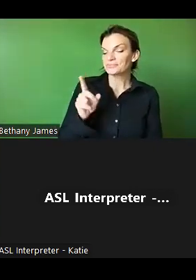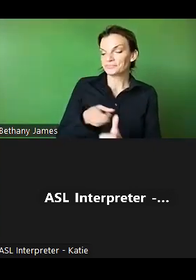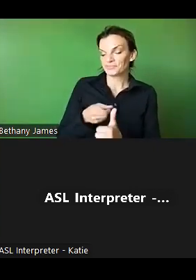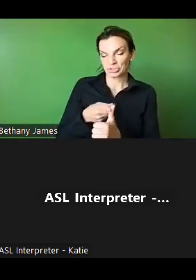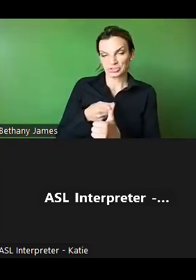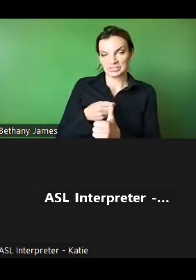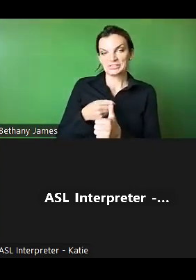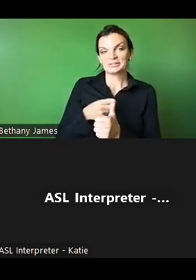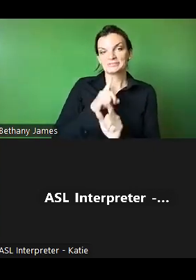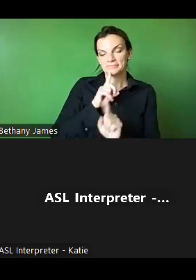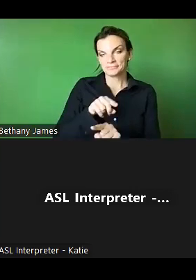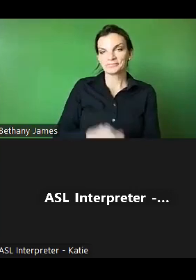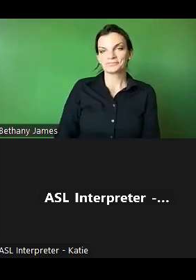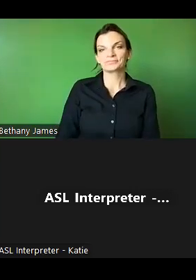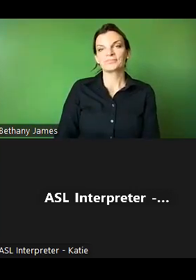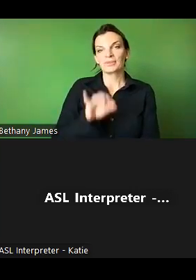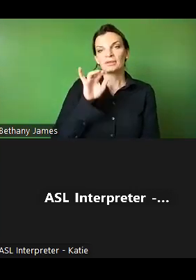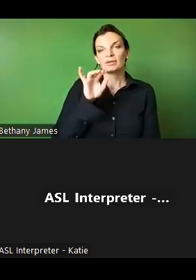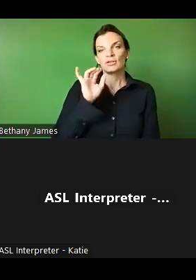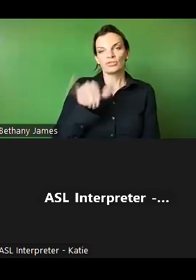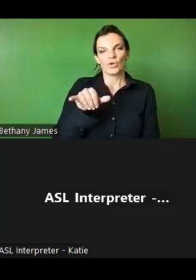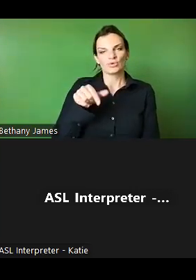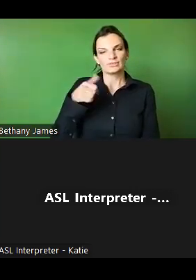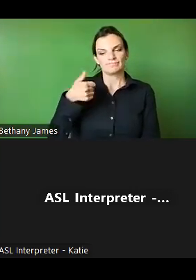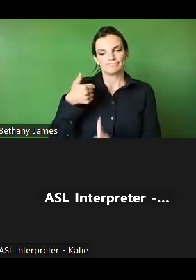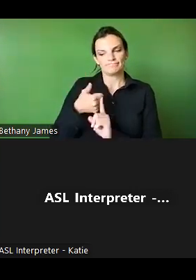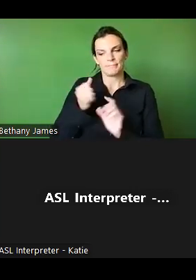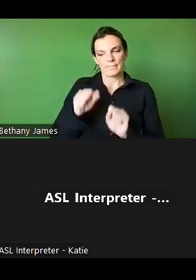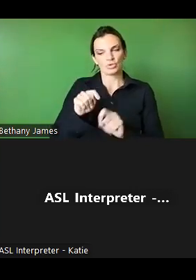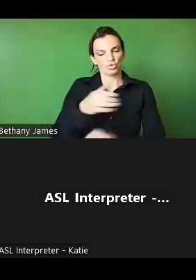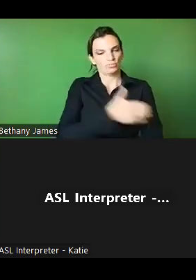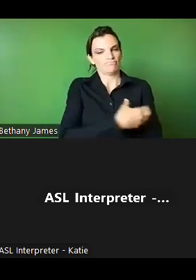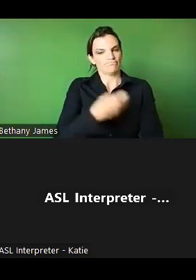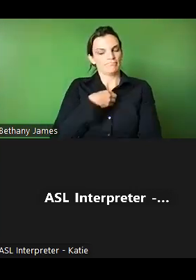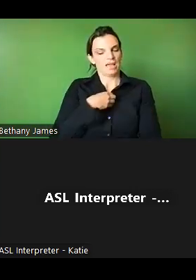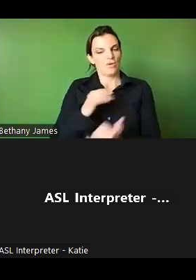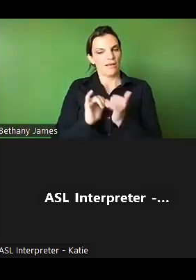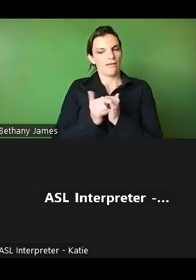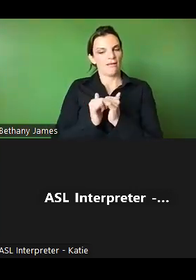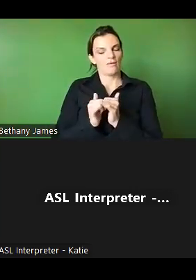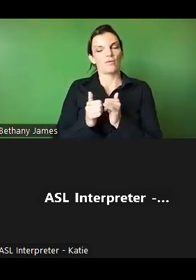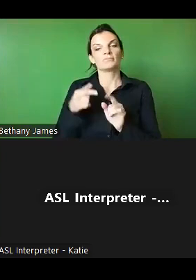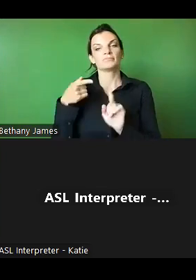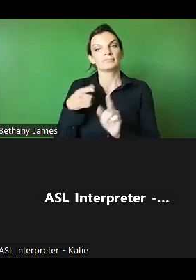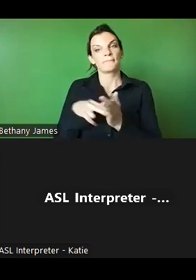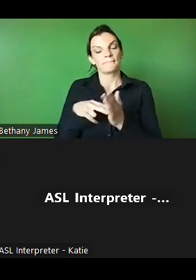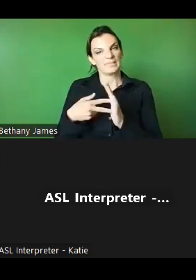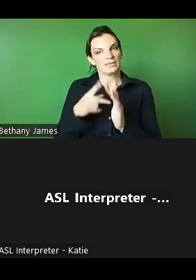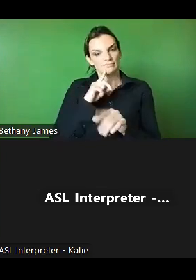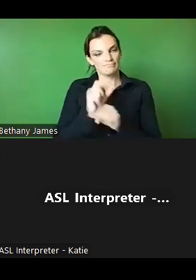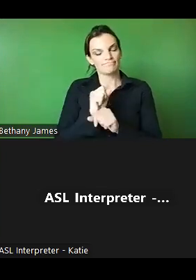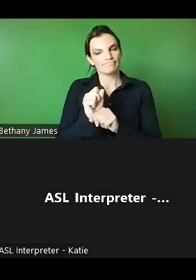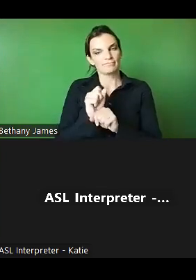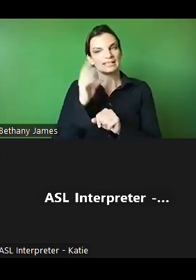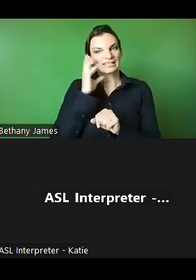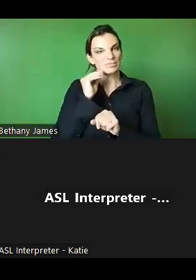as those sources of self-efficacy, one of the big ones is to have actual experiences